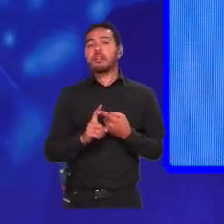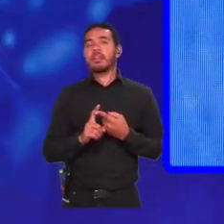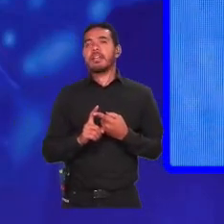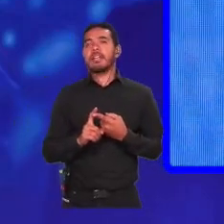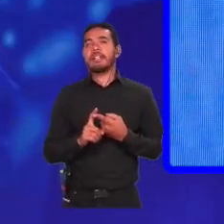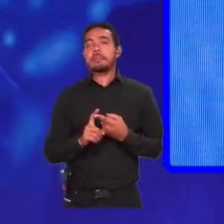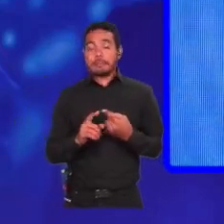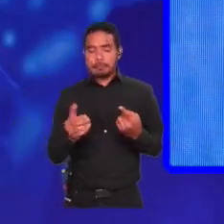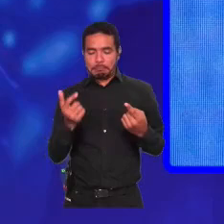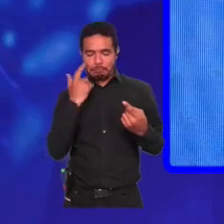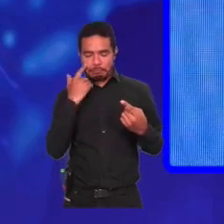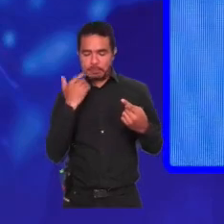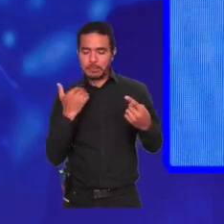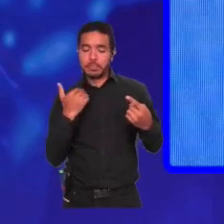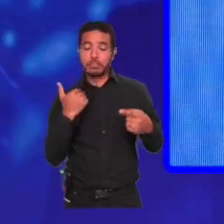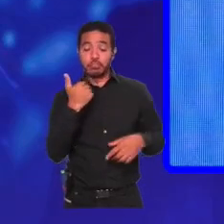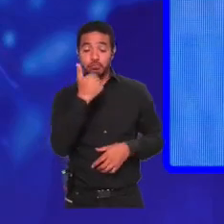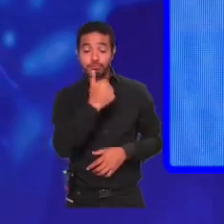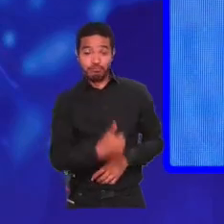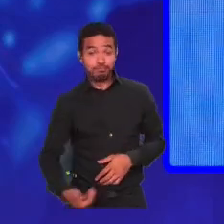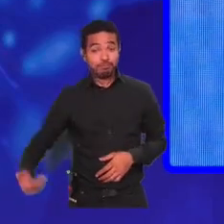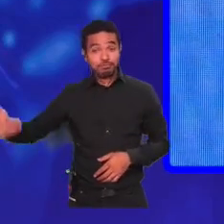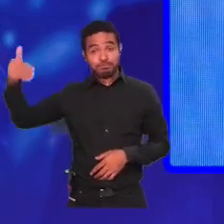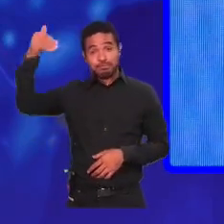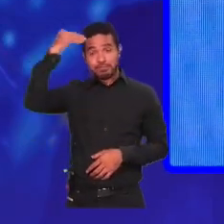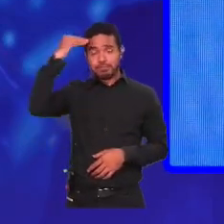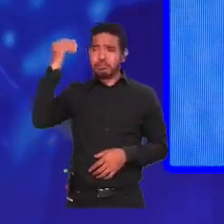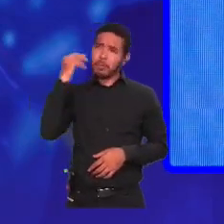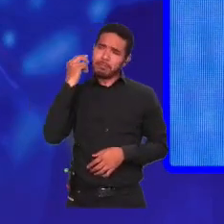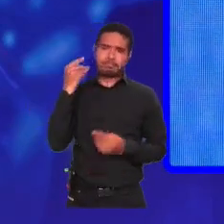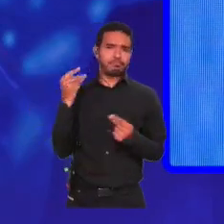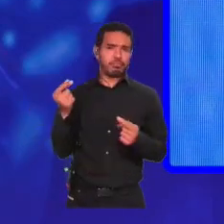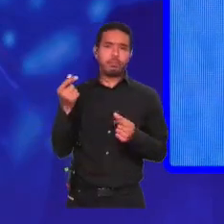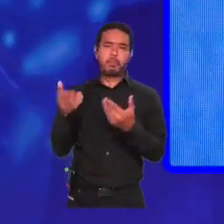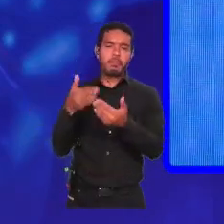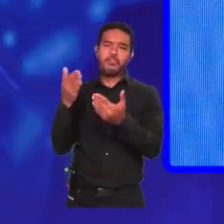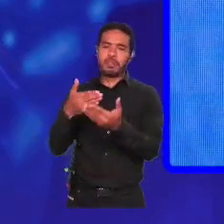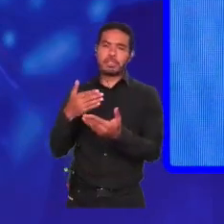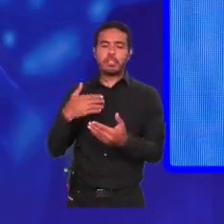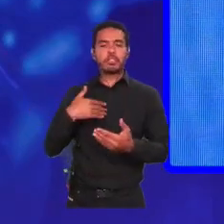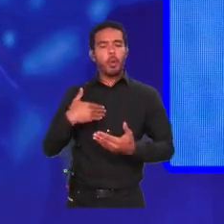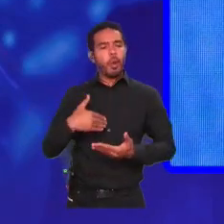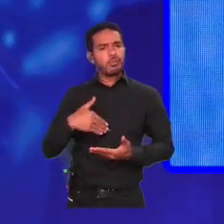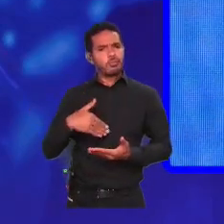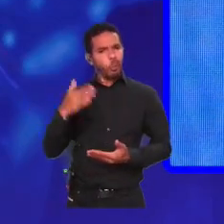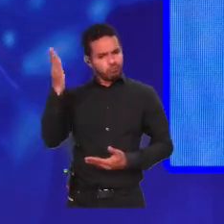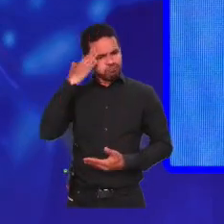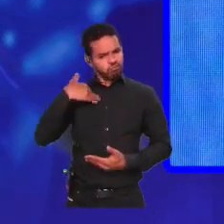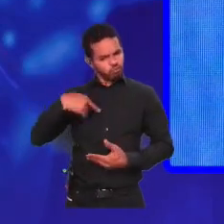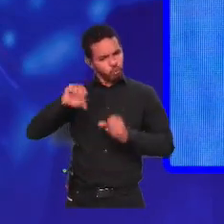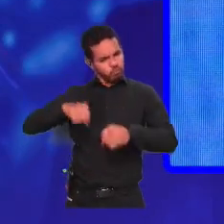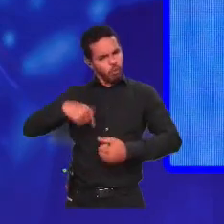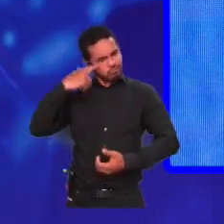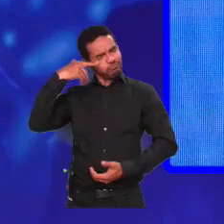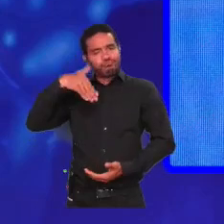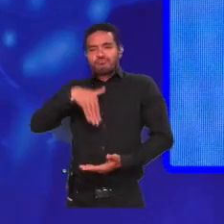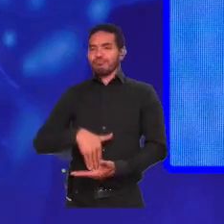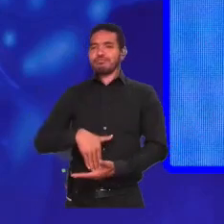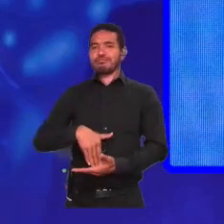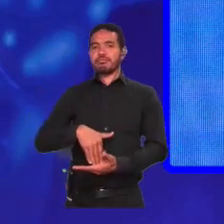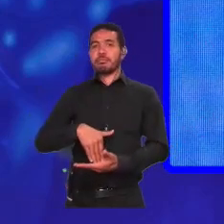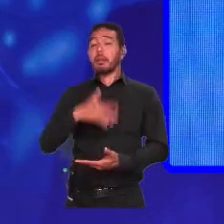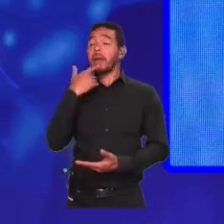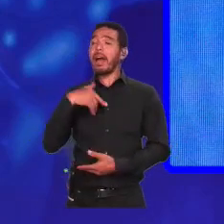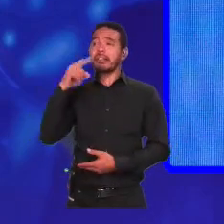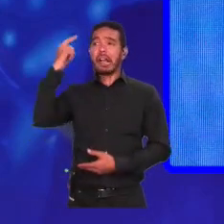was very easy to look at international talent and say, I cannot do that. That's too hard. People are too good elsewhere. But